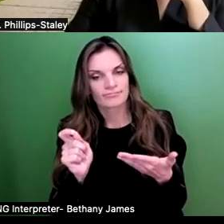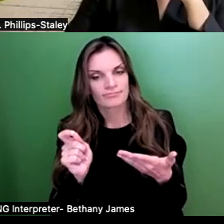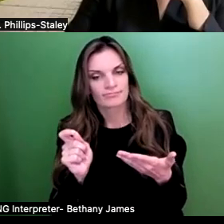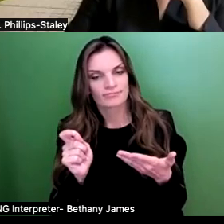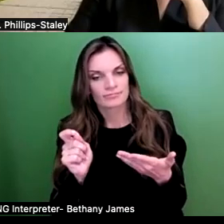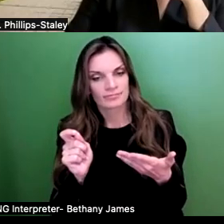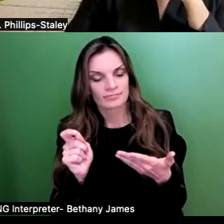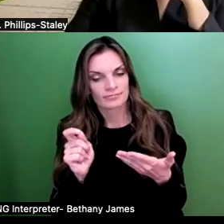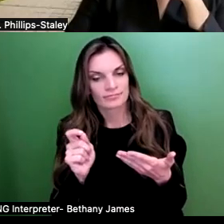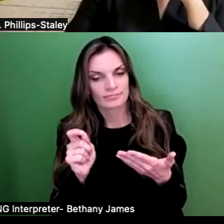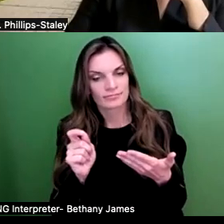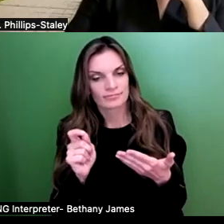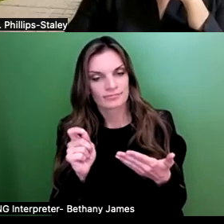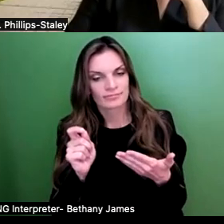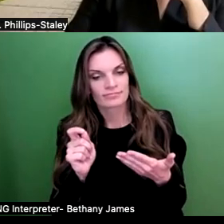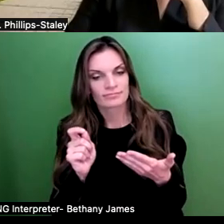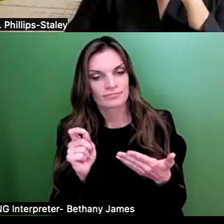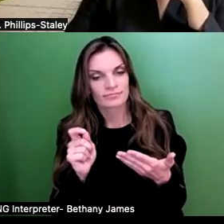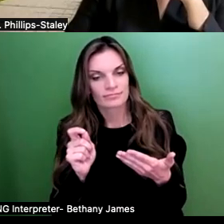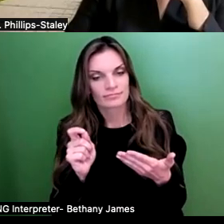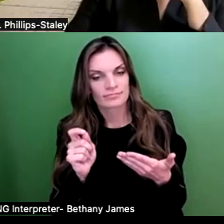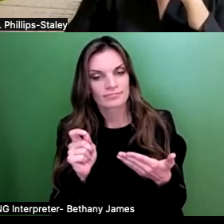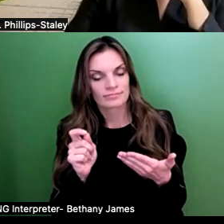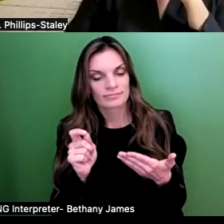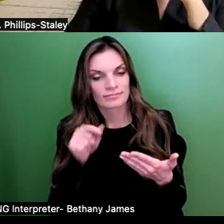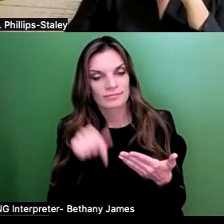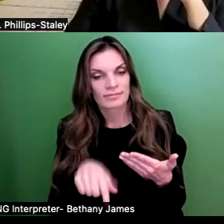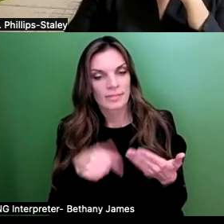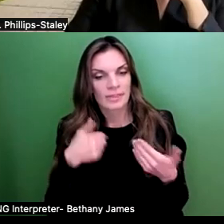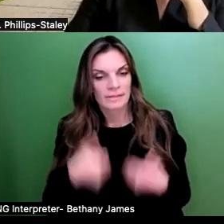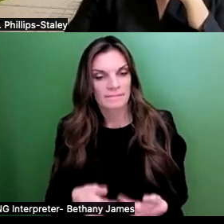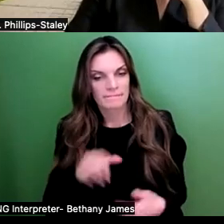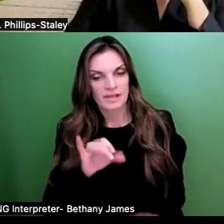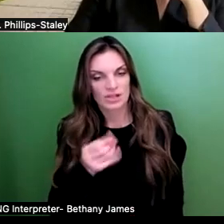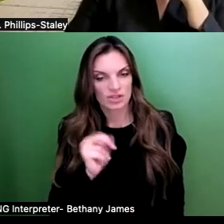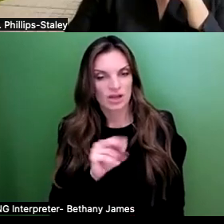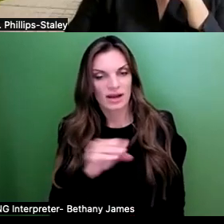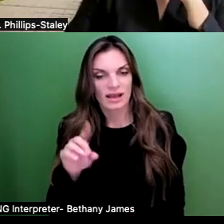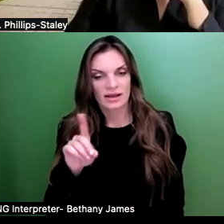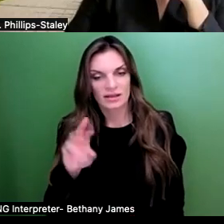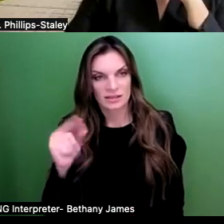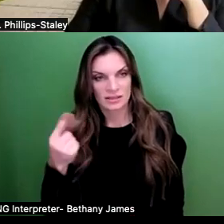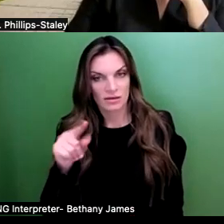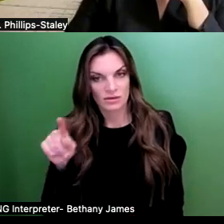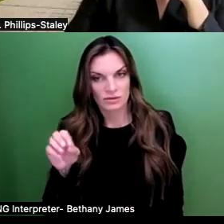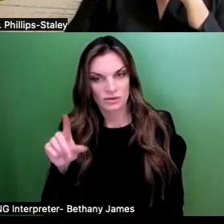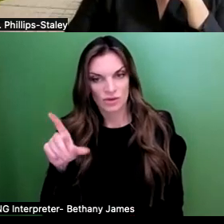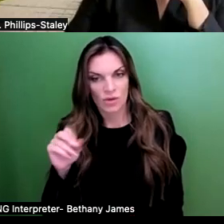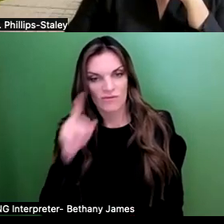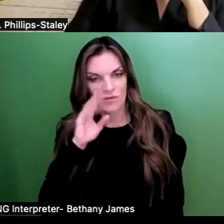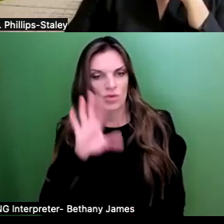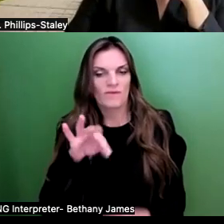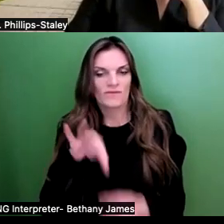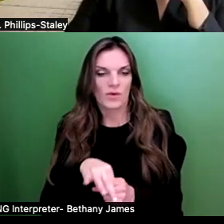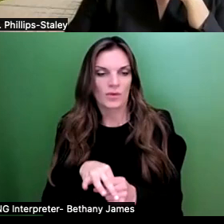for my ticket of Haydee, John, and Doug Zollo for your vote.